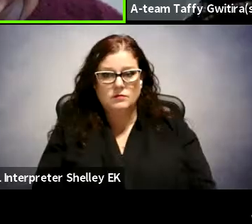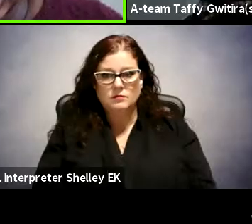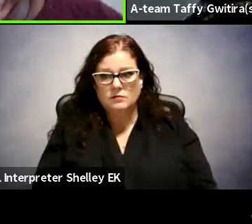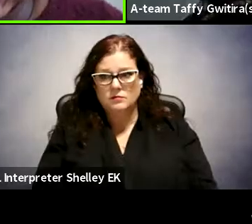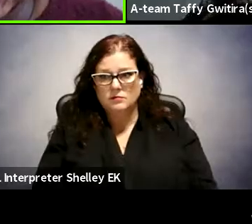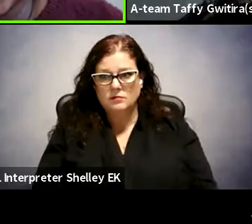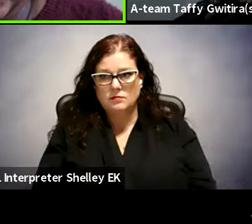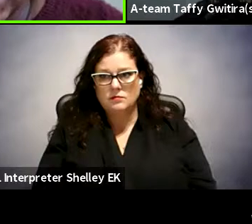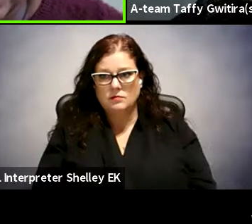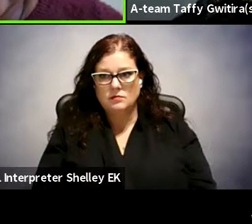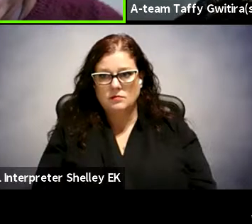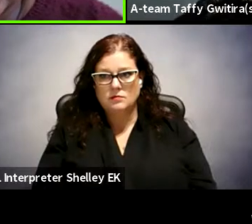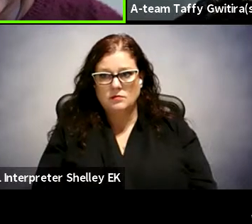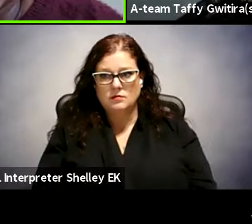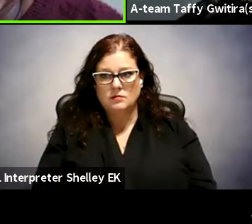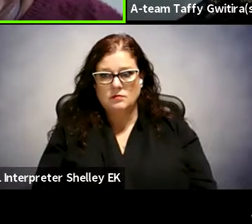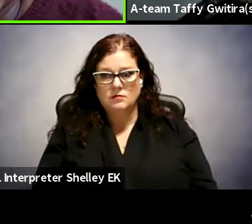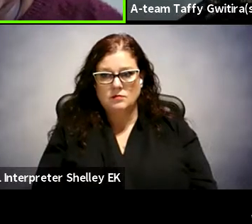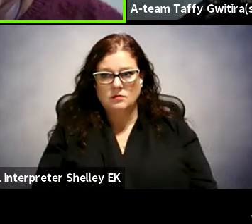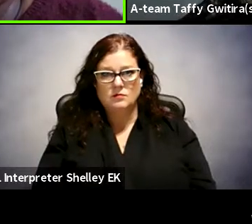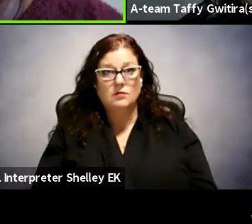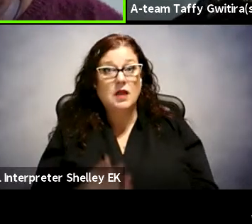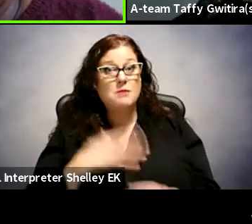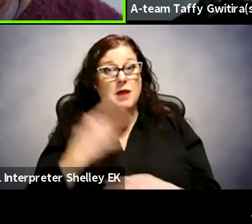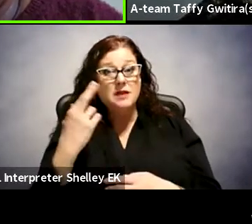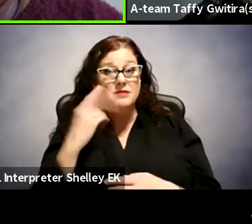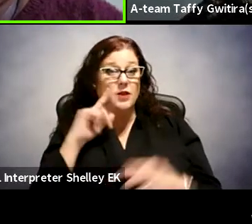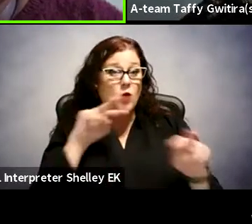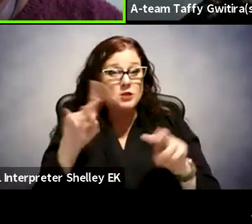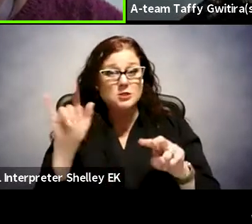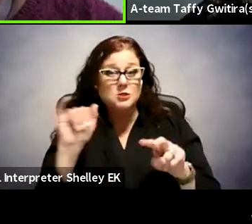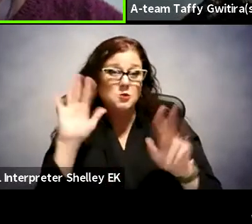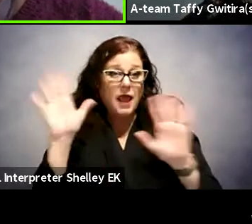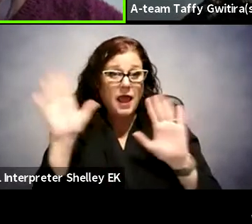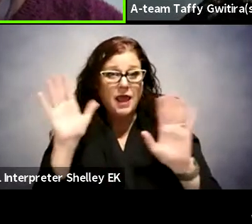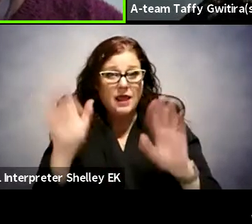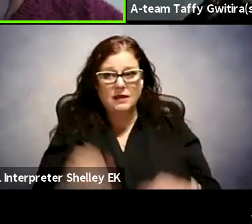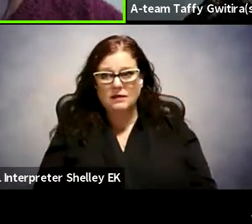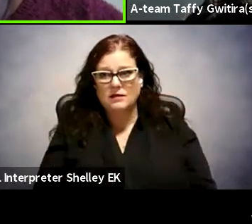Just wanted to say hi to them. And my best friend's watching too. Hey.